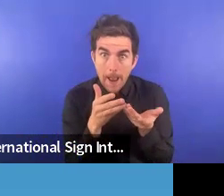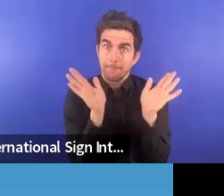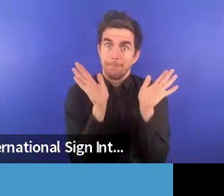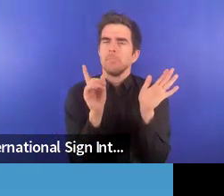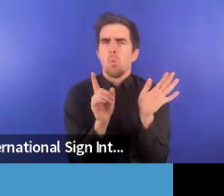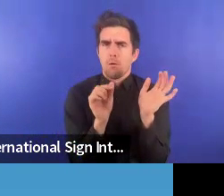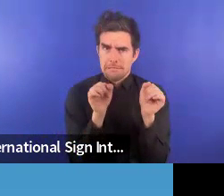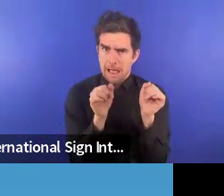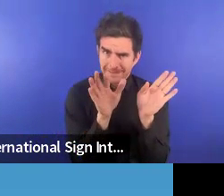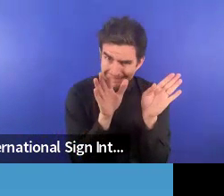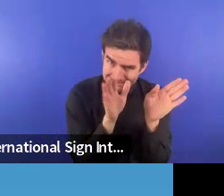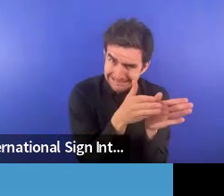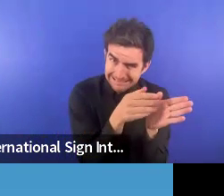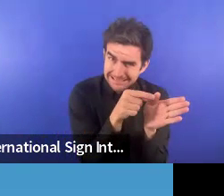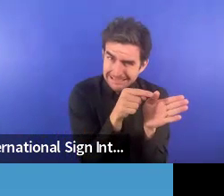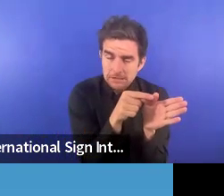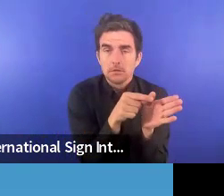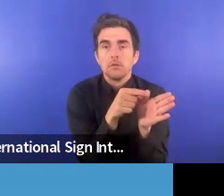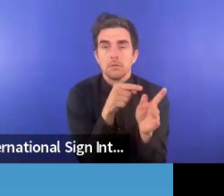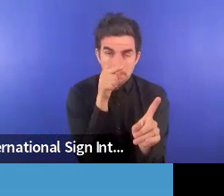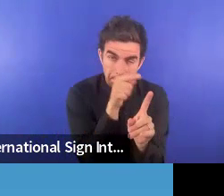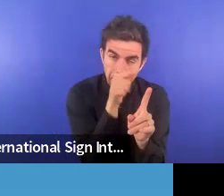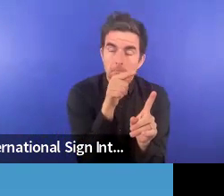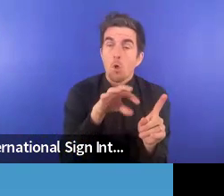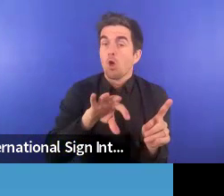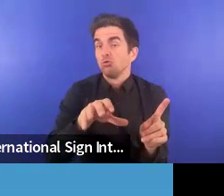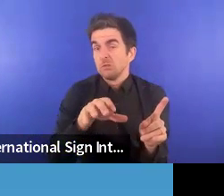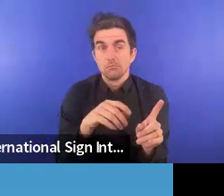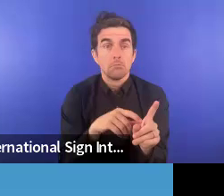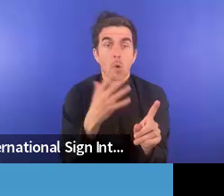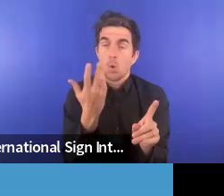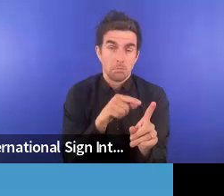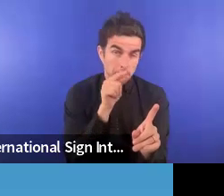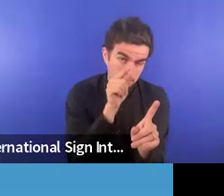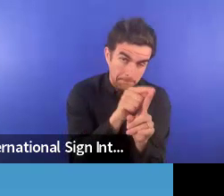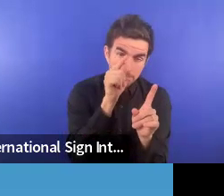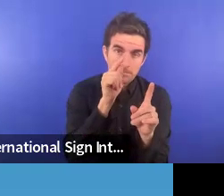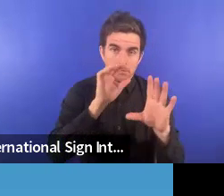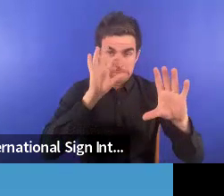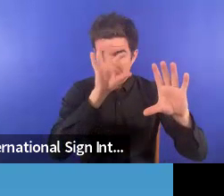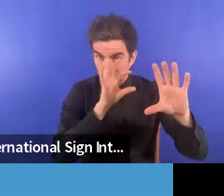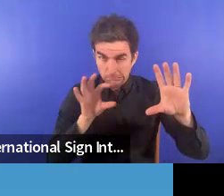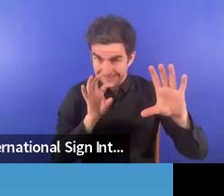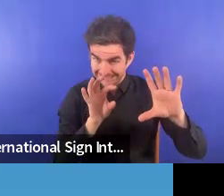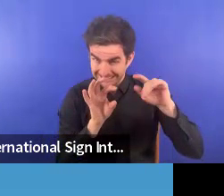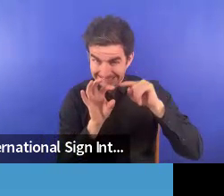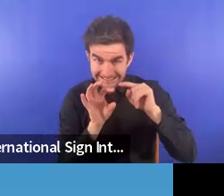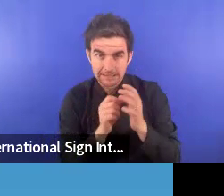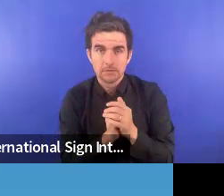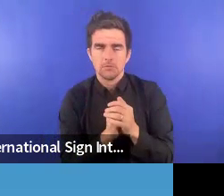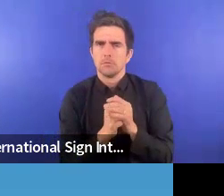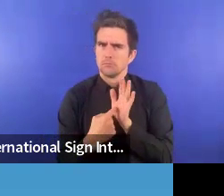really show potential impact. And I think that is another important aspect of